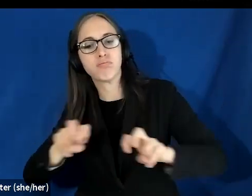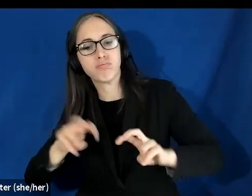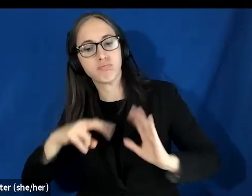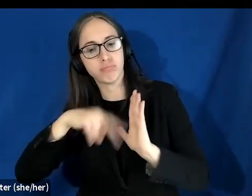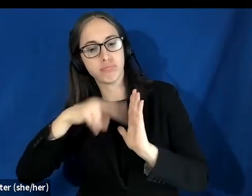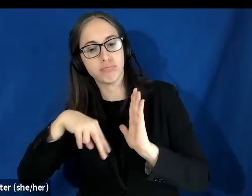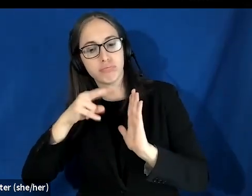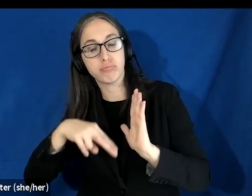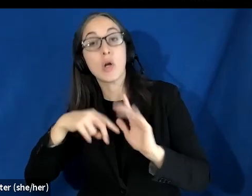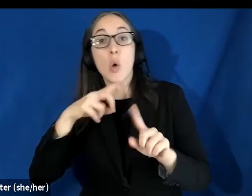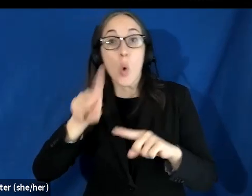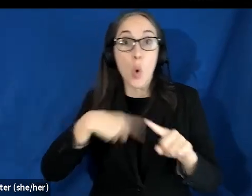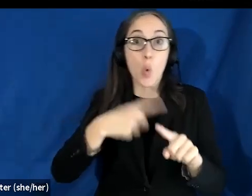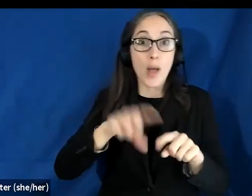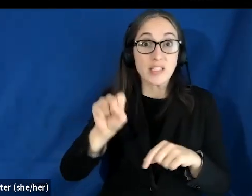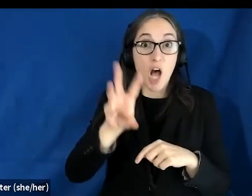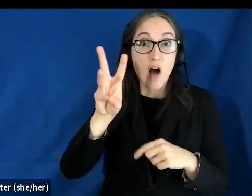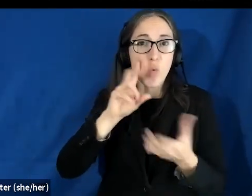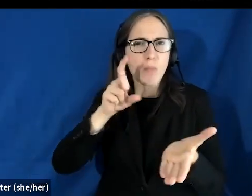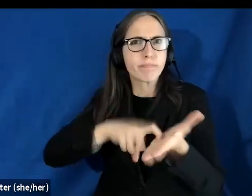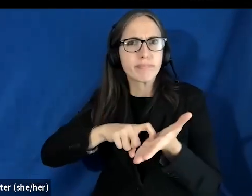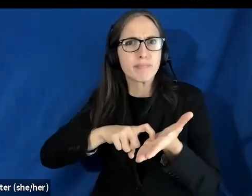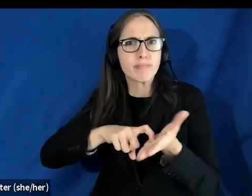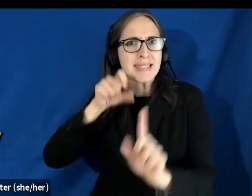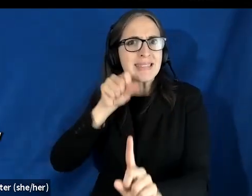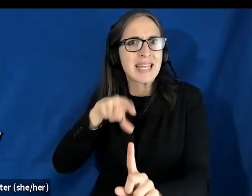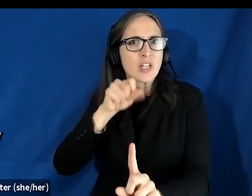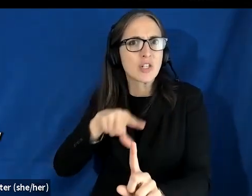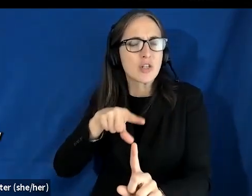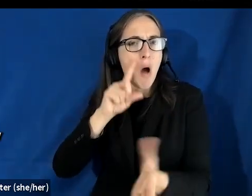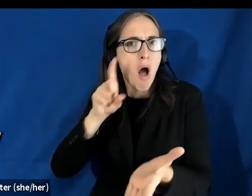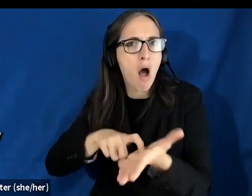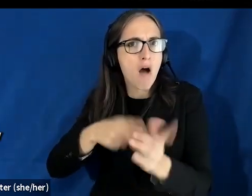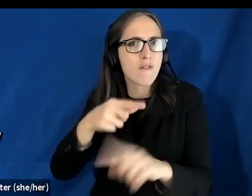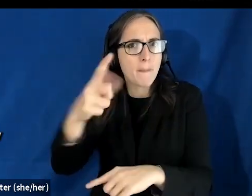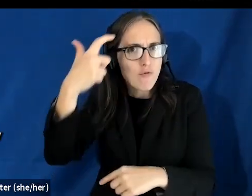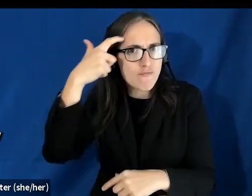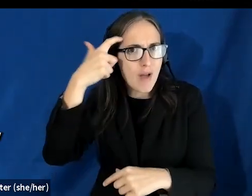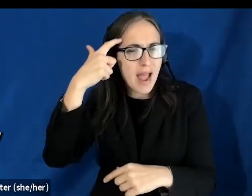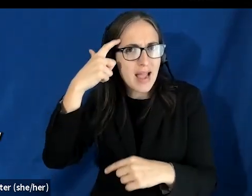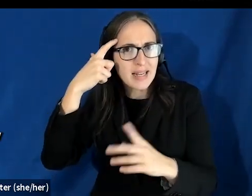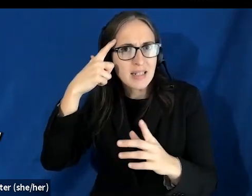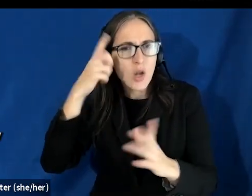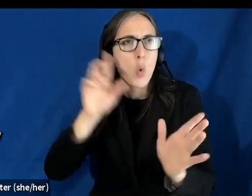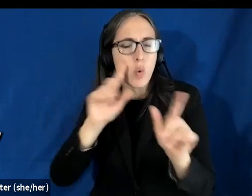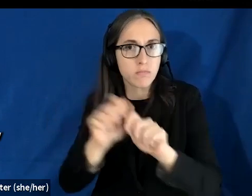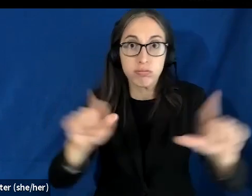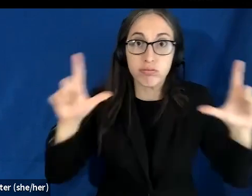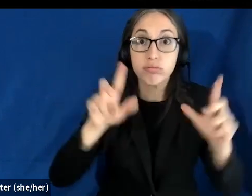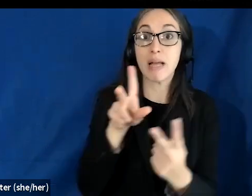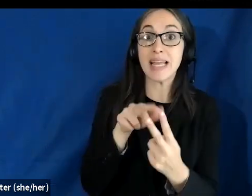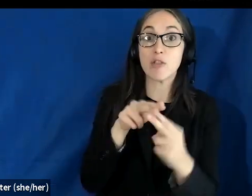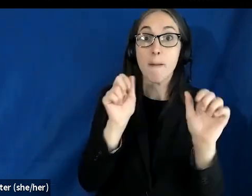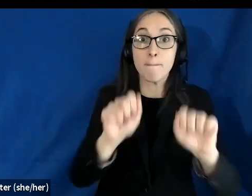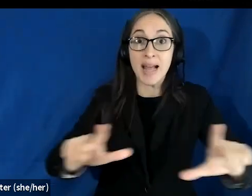certain signals coming from your brain, they leverage that to do some work. So the work could be either magnification, whether it's going to be on